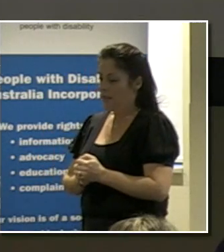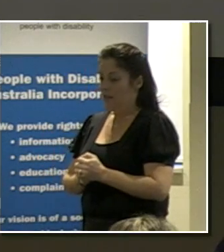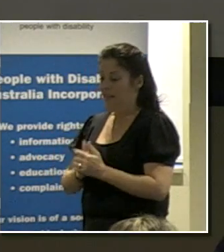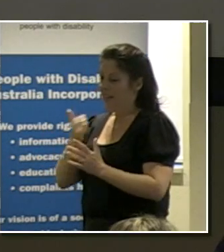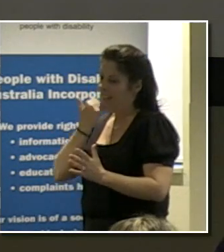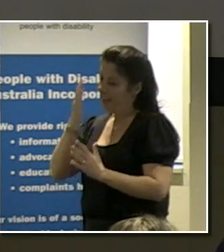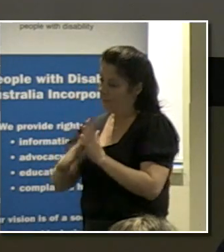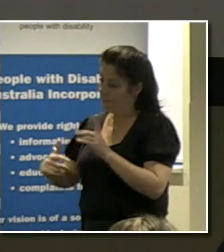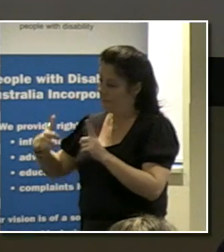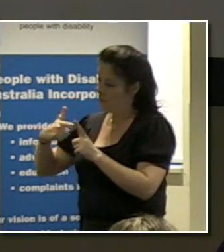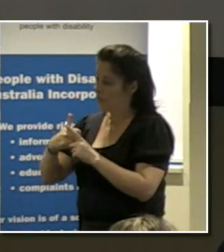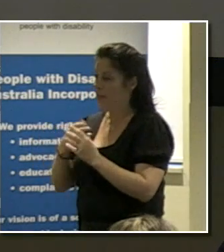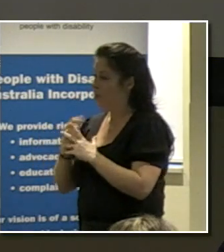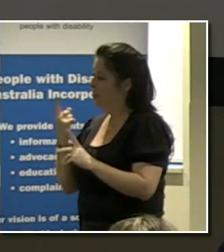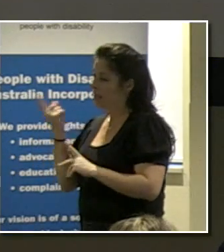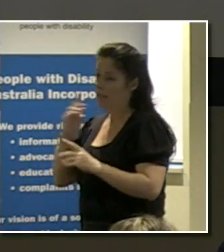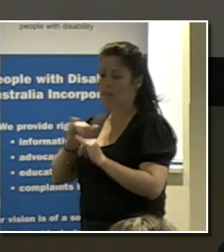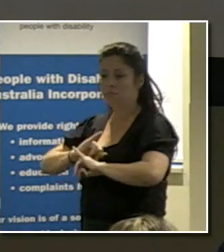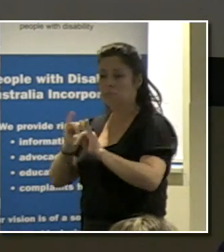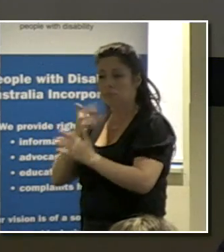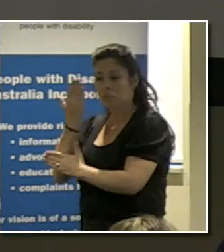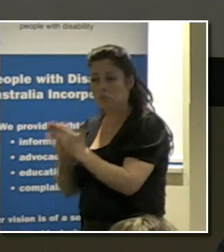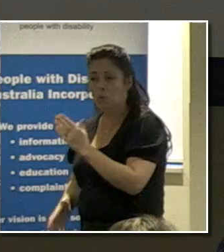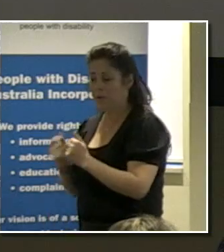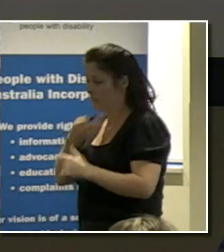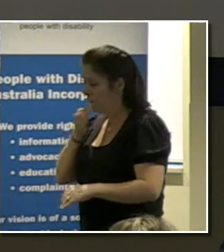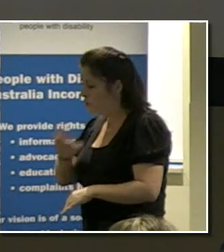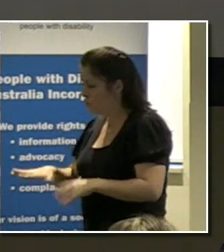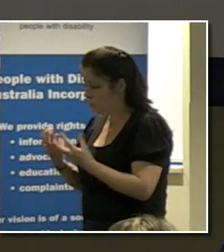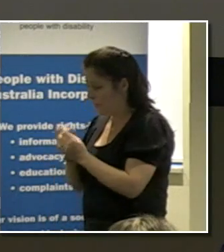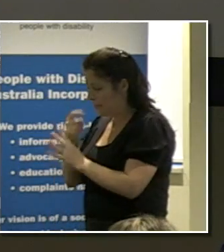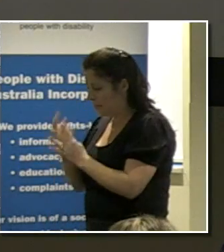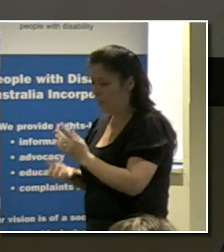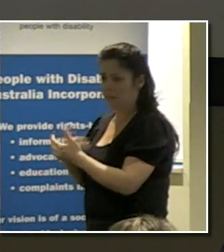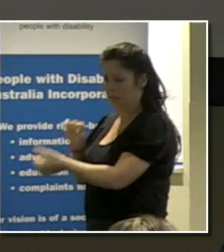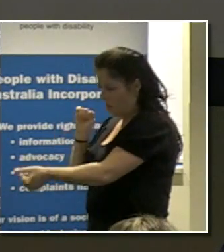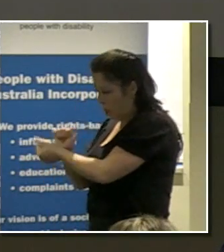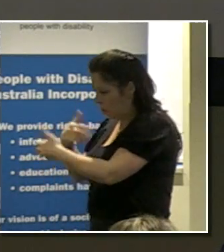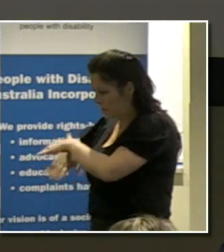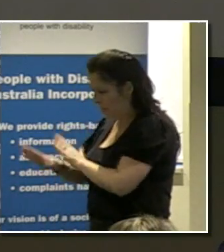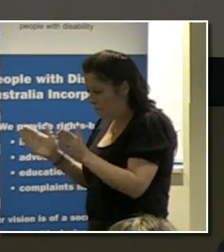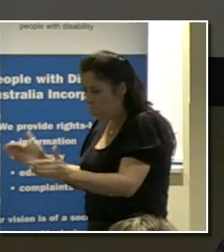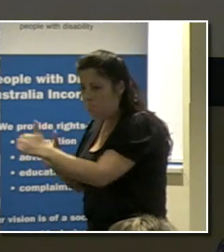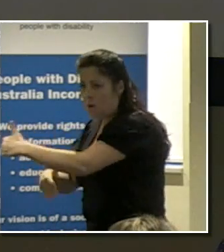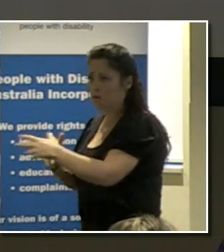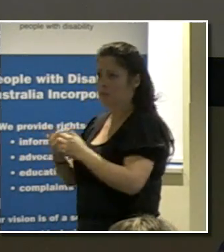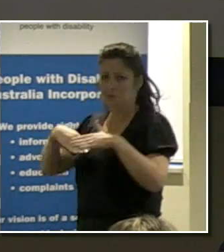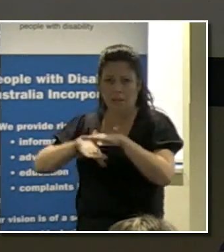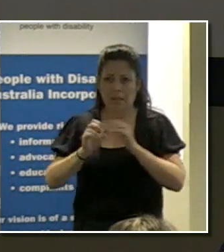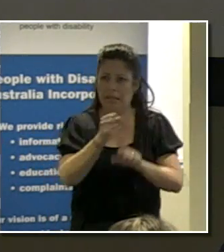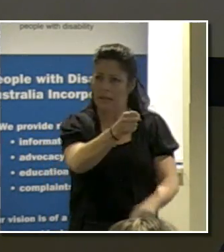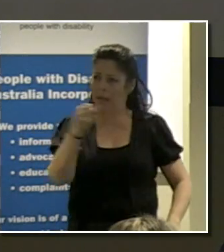We've had kids locked in cages, coffins, boxes and storerooms. We've had an epidemic of